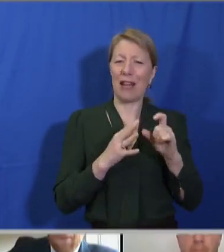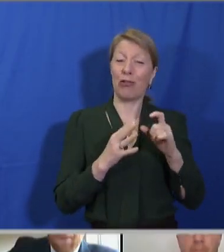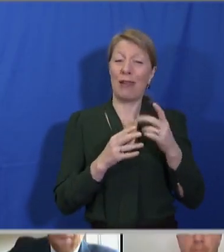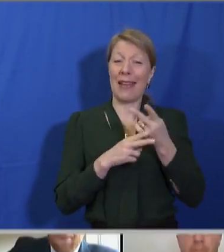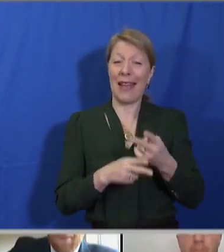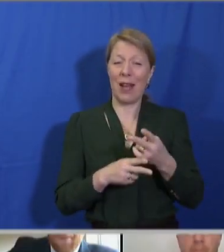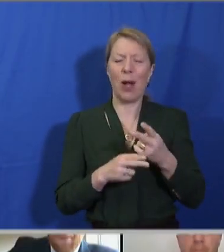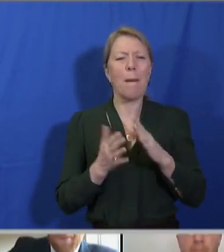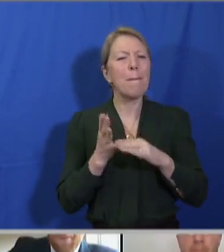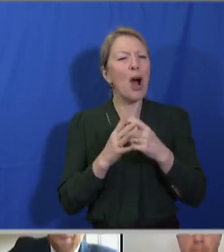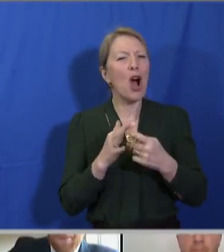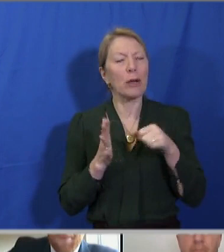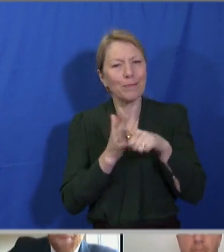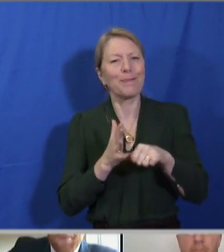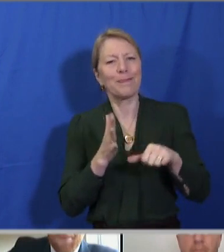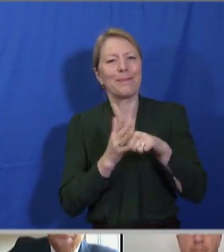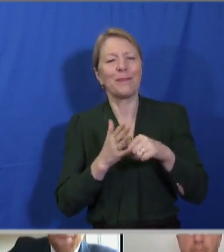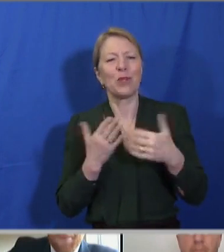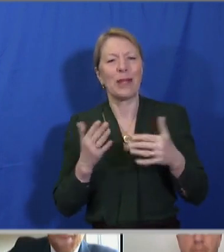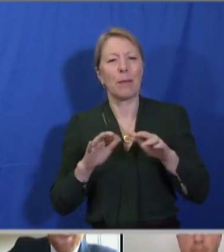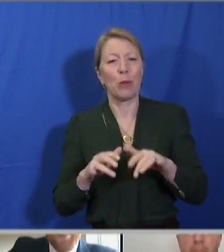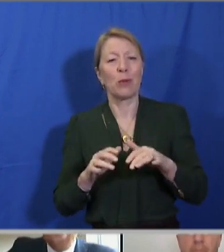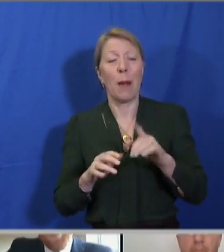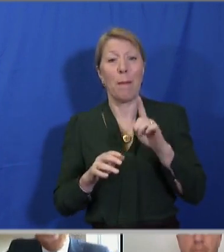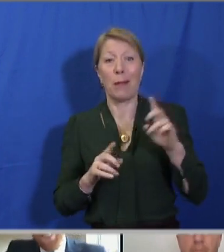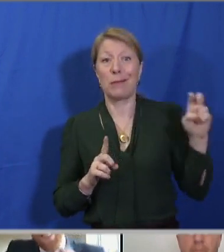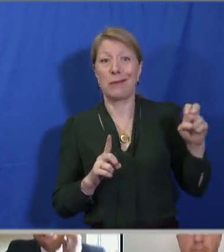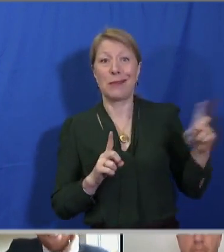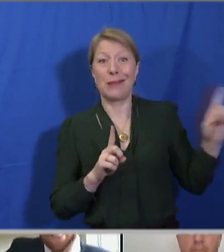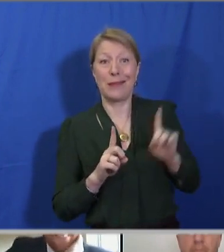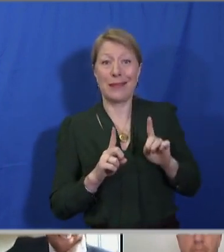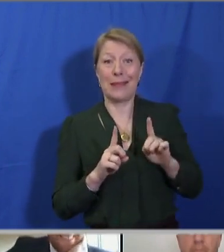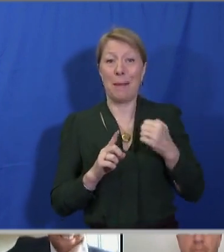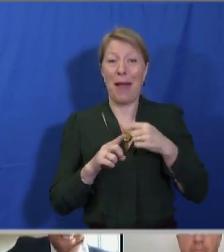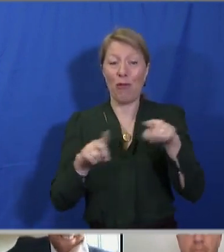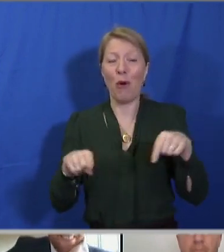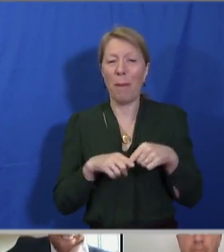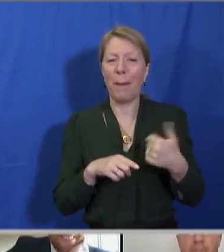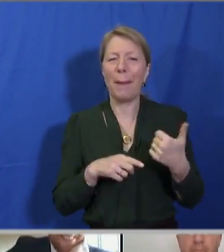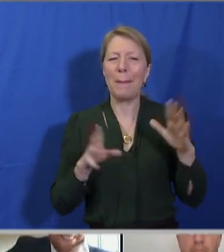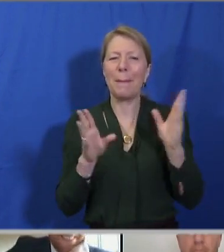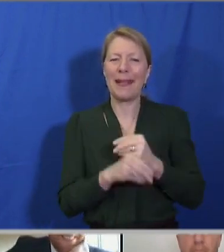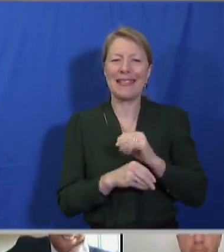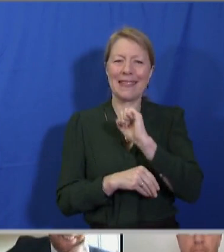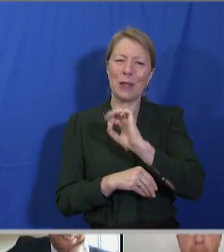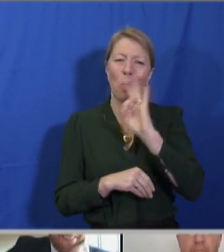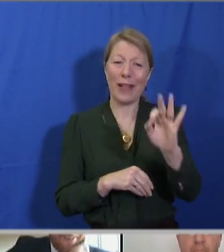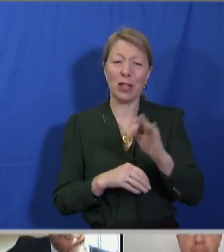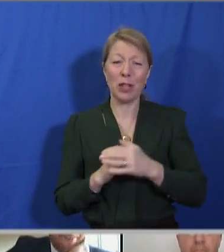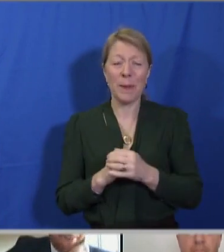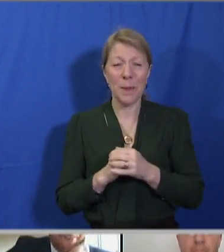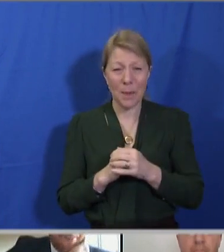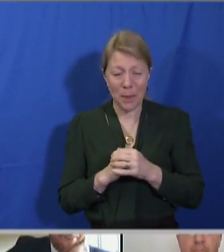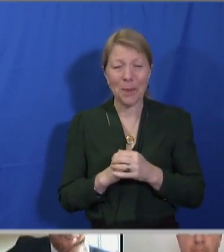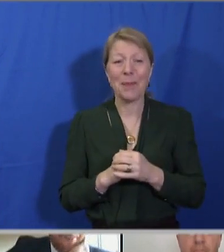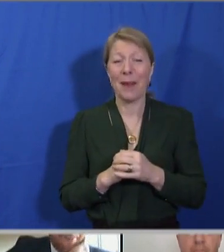some technical problems, so he has joined me in my room here, so he will have missed most of Carol's question, but if you wouldn't mind, I think if I